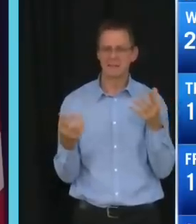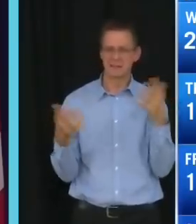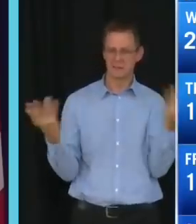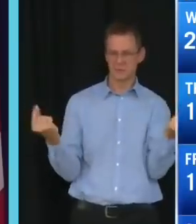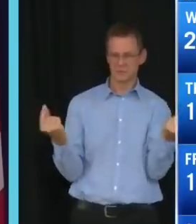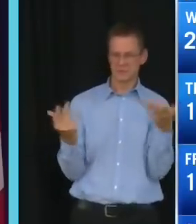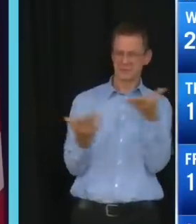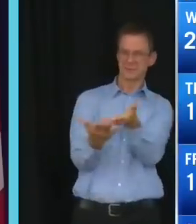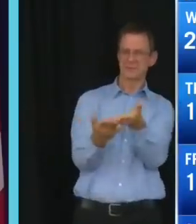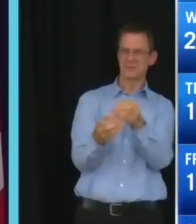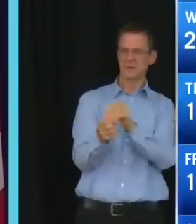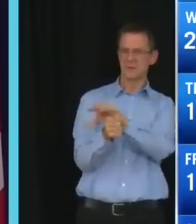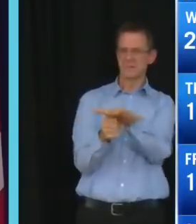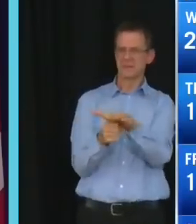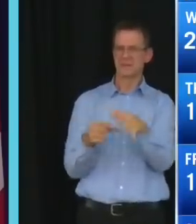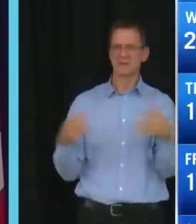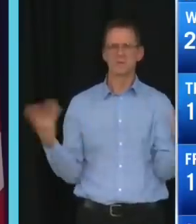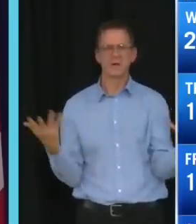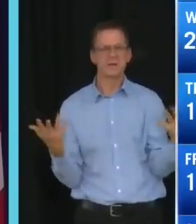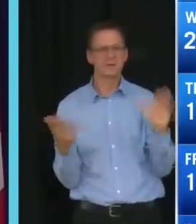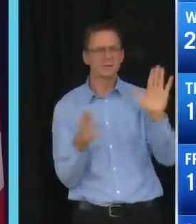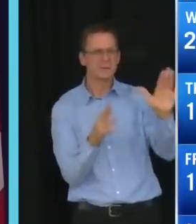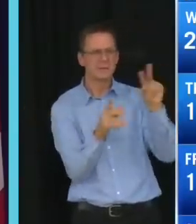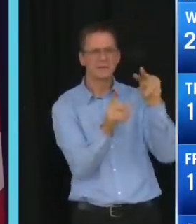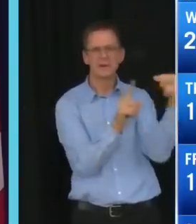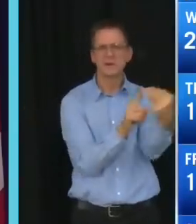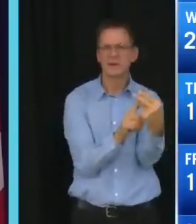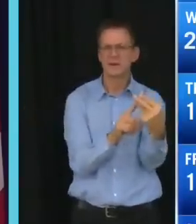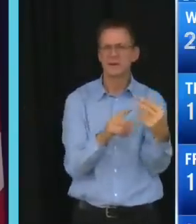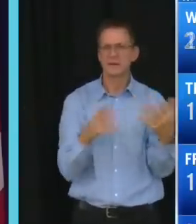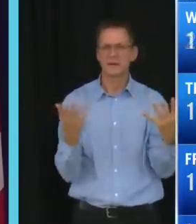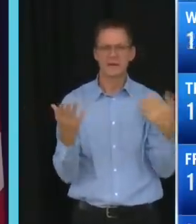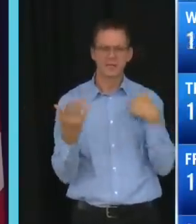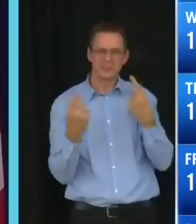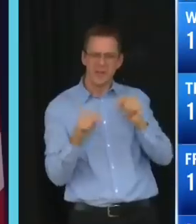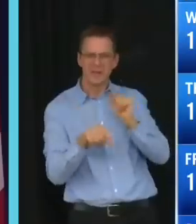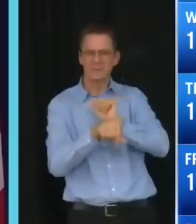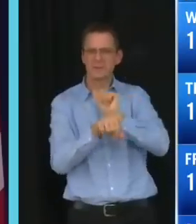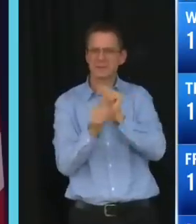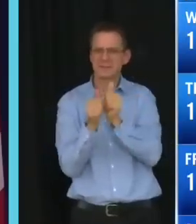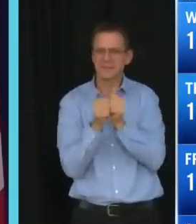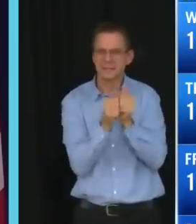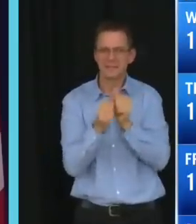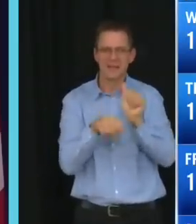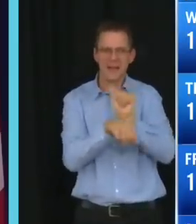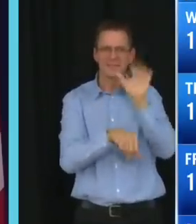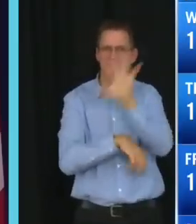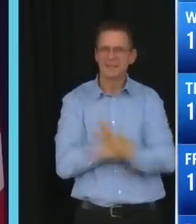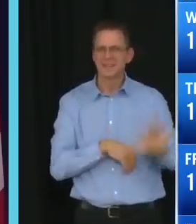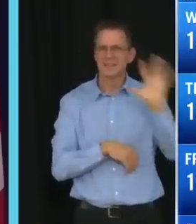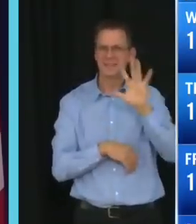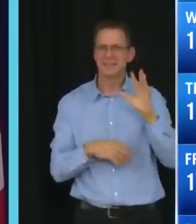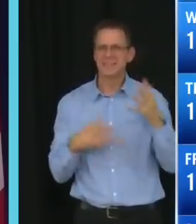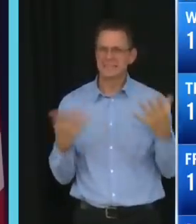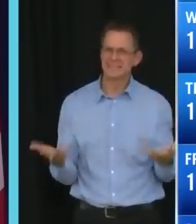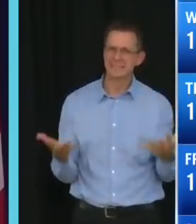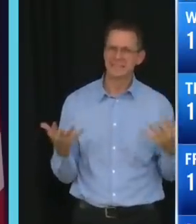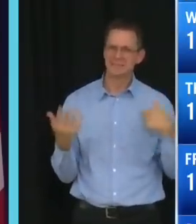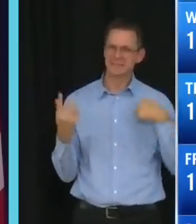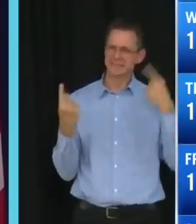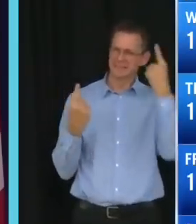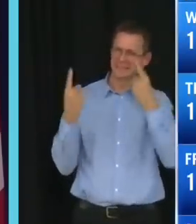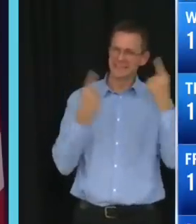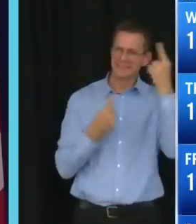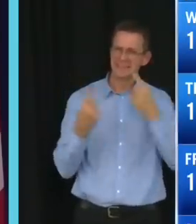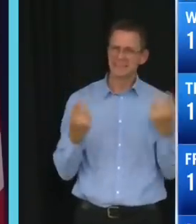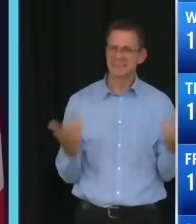to find some common ground with your fellow Albertans. Please give a thought or a prayer for the hundreds of COVID patients in our hospitals